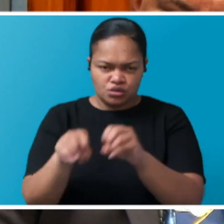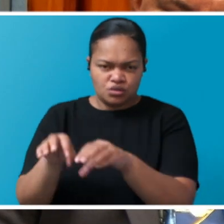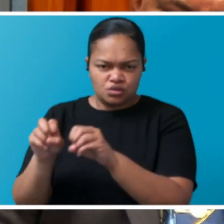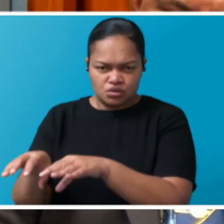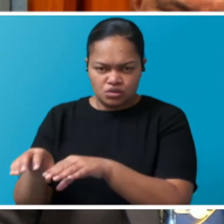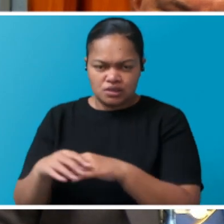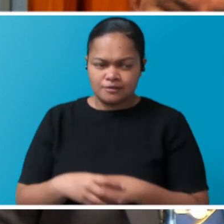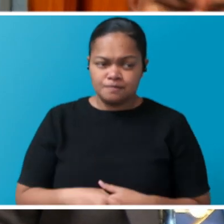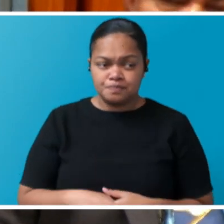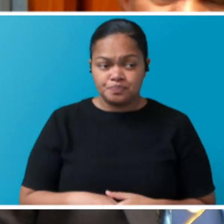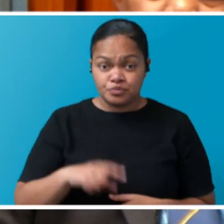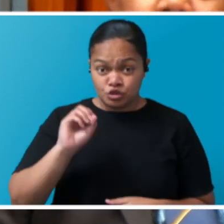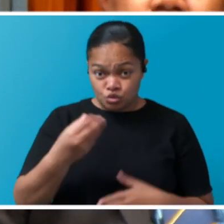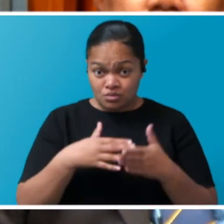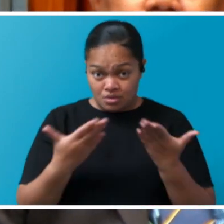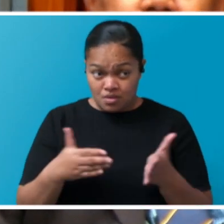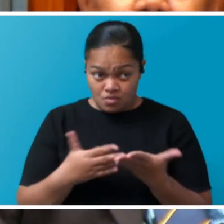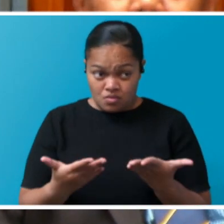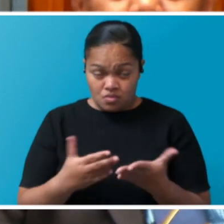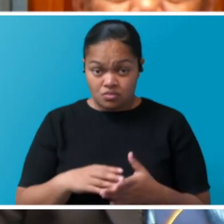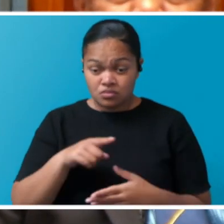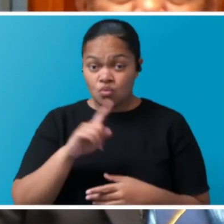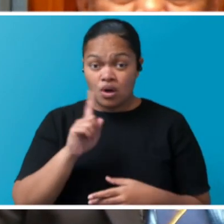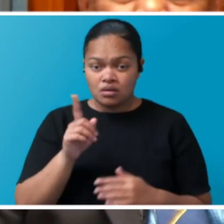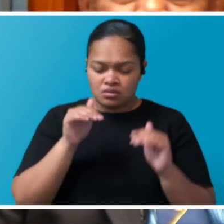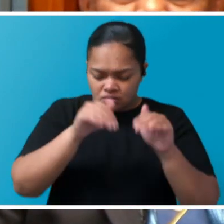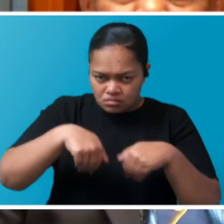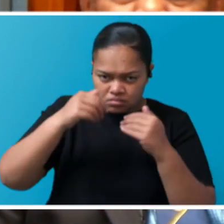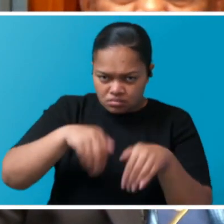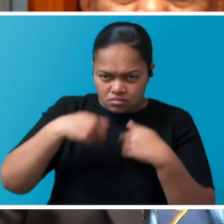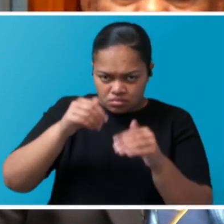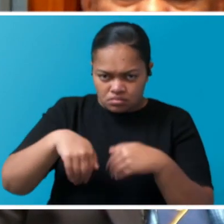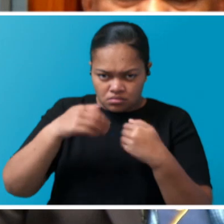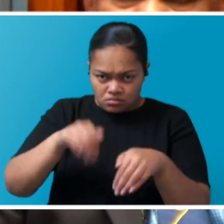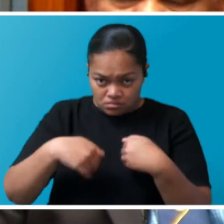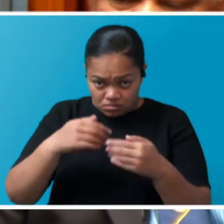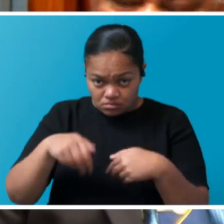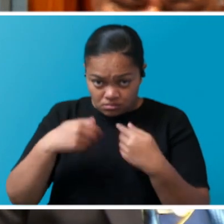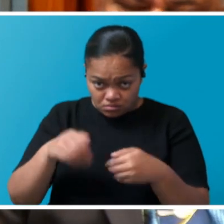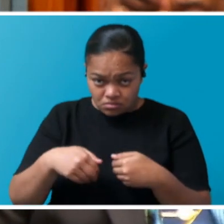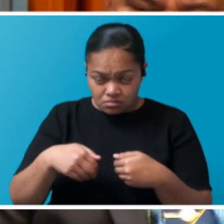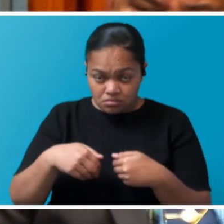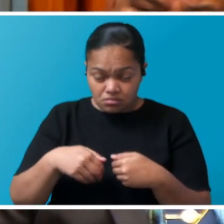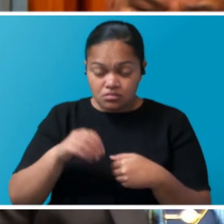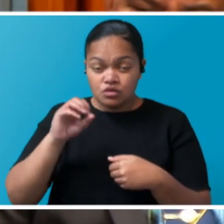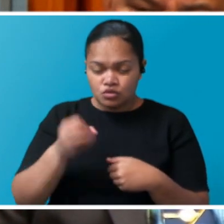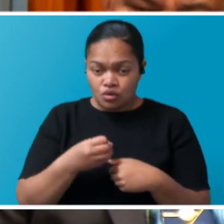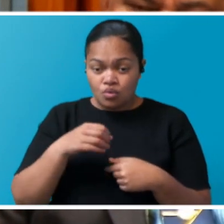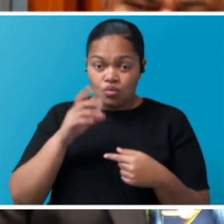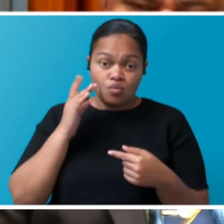So what they currently do at the moment, Mr. Speaker, says they currently dig holes, bury those waste under supervision from